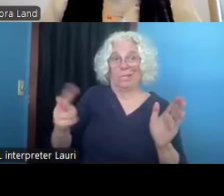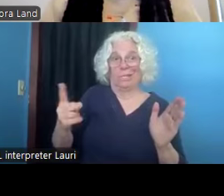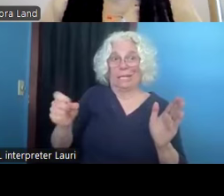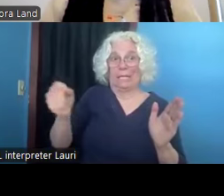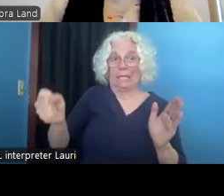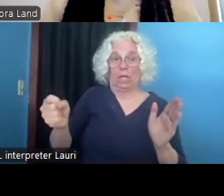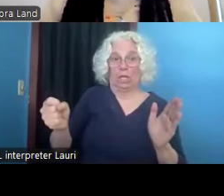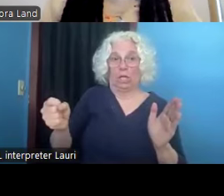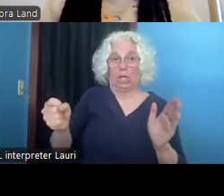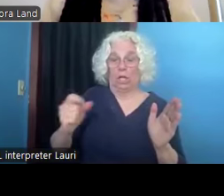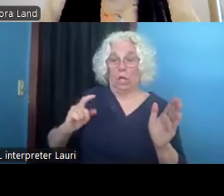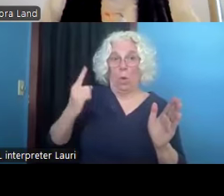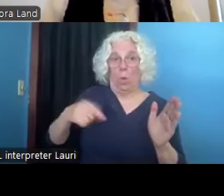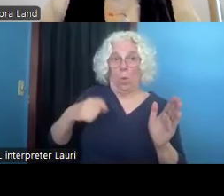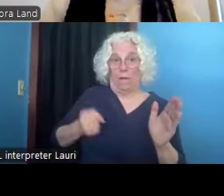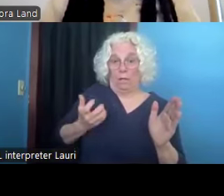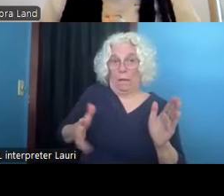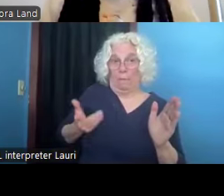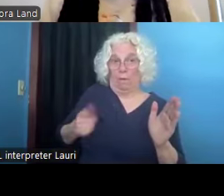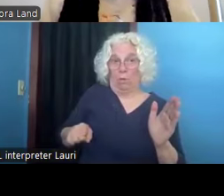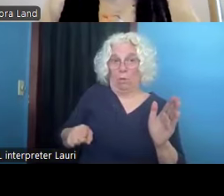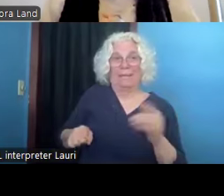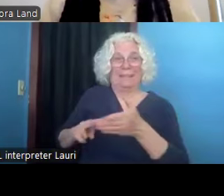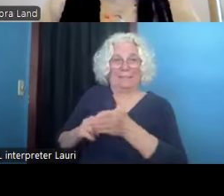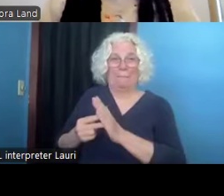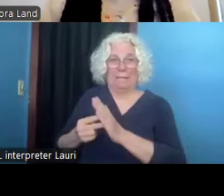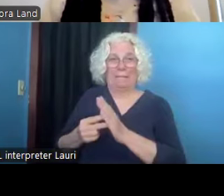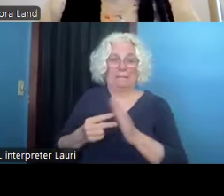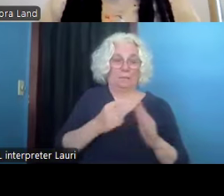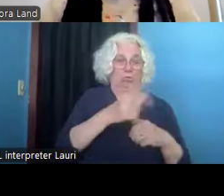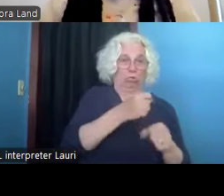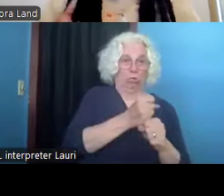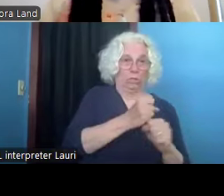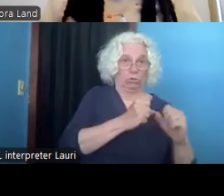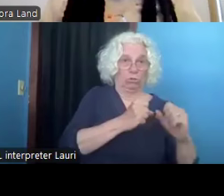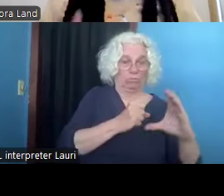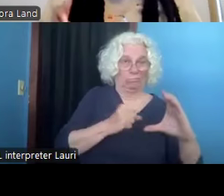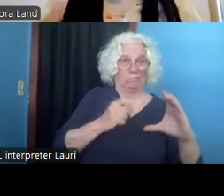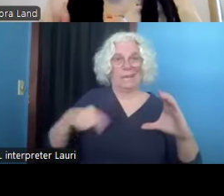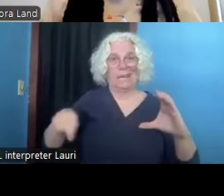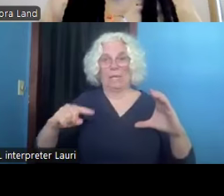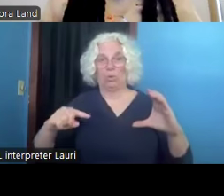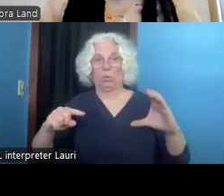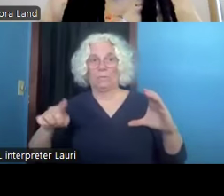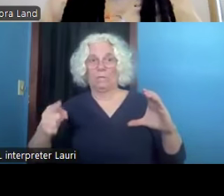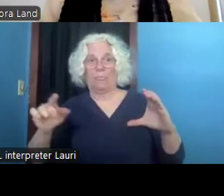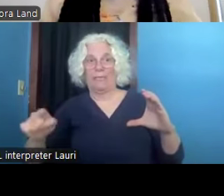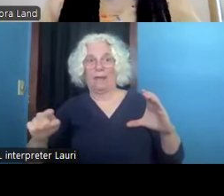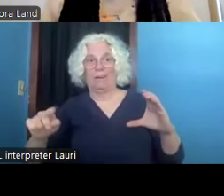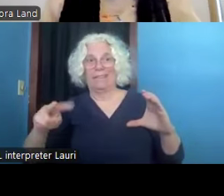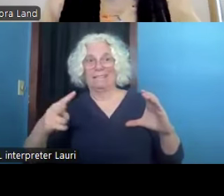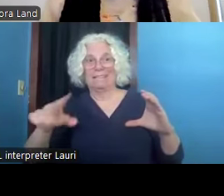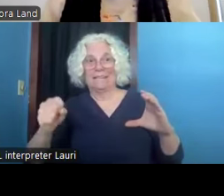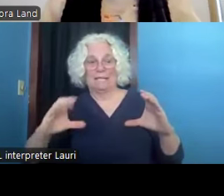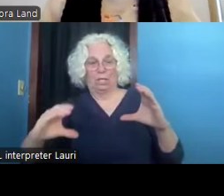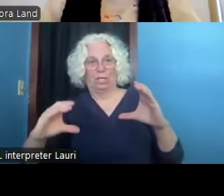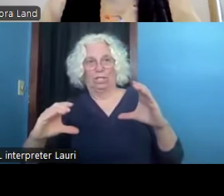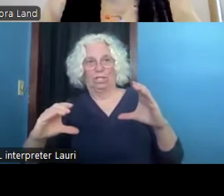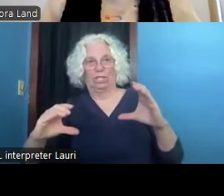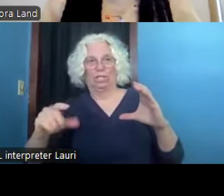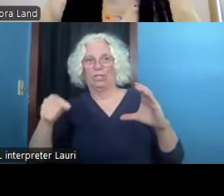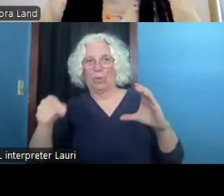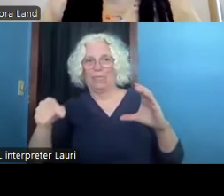only pay for 1 year of school while you're in the fellowship. So remember, this is not like a scholarship that you can defer into a